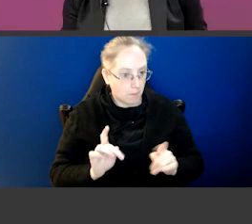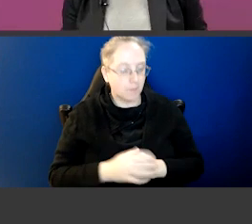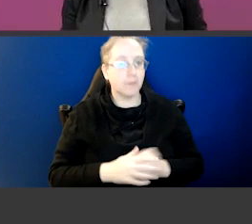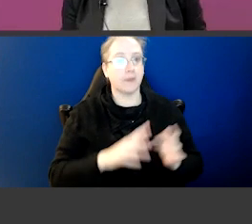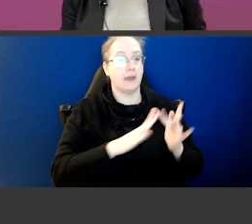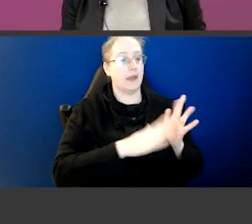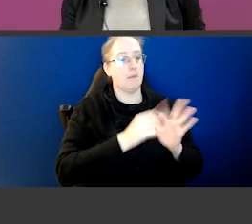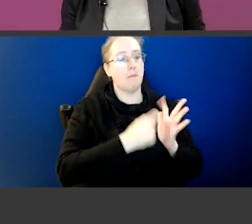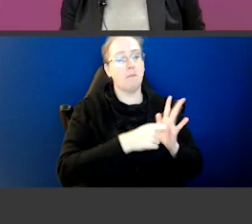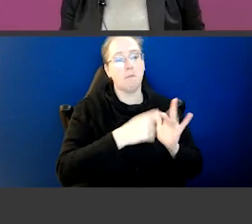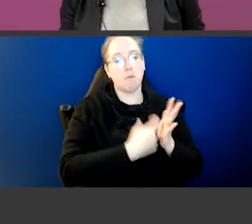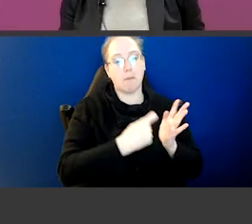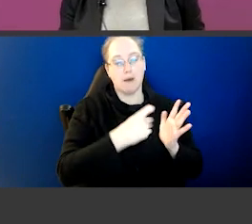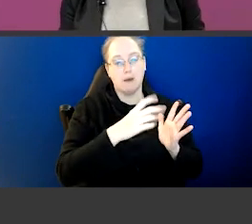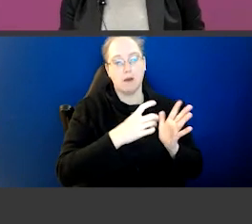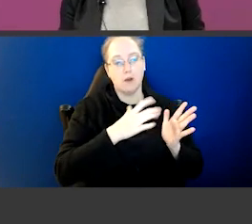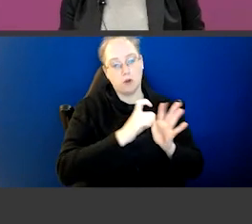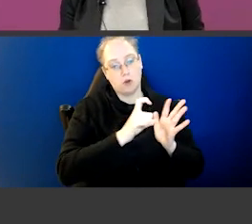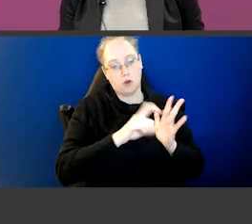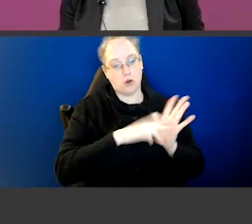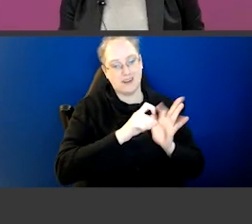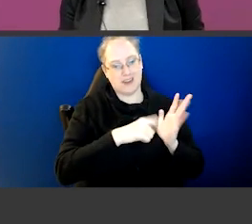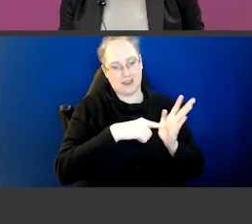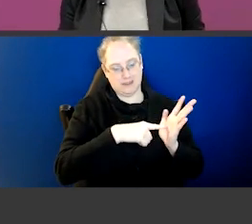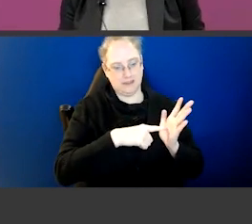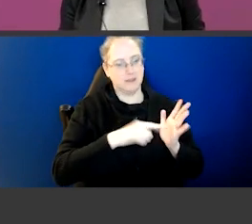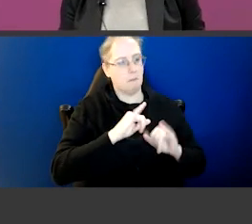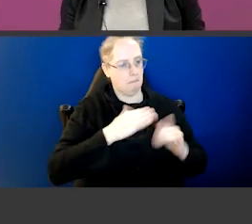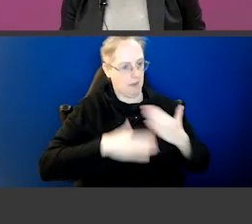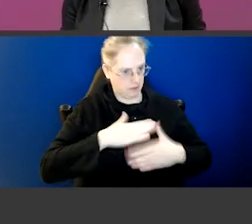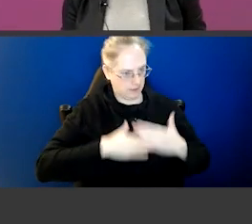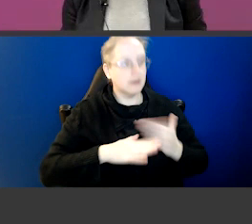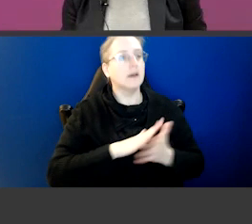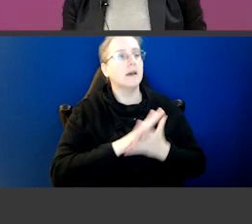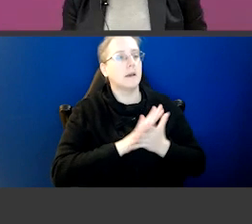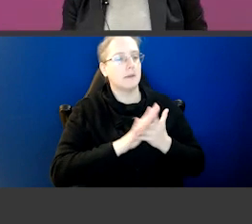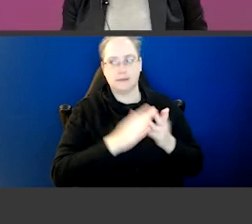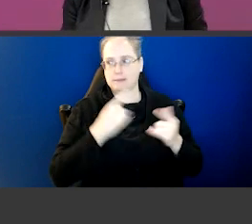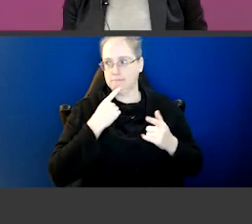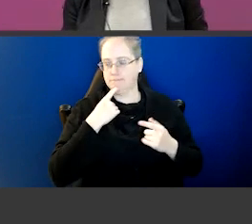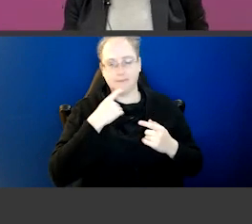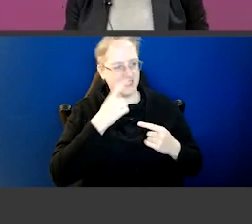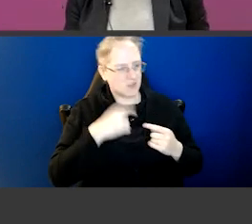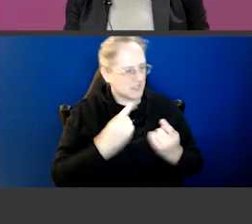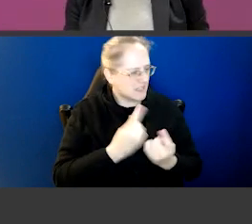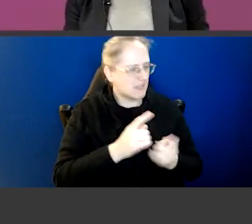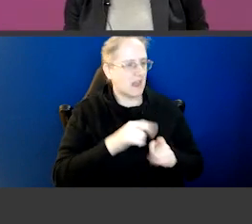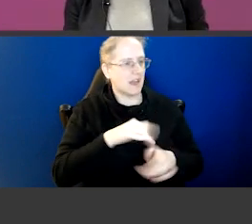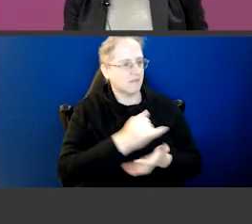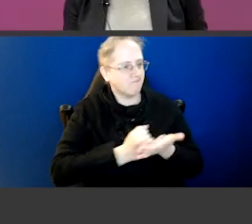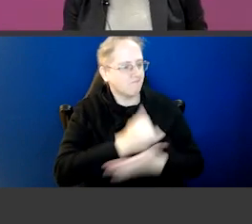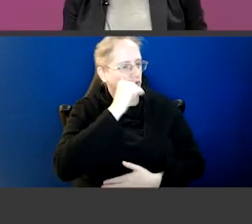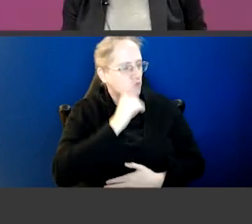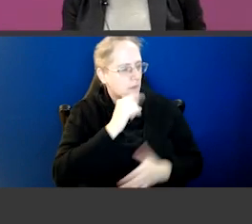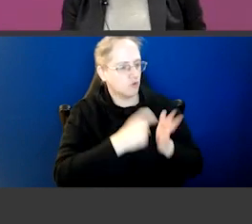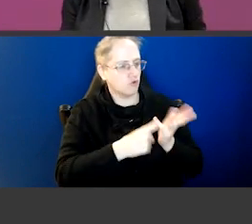improper conduct is a very broad concept. It includes serious conduct, such as corrupt conduct, or conduct that may be a criminal